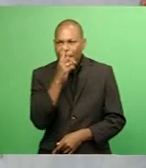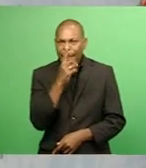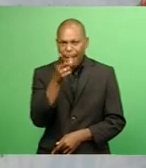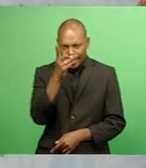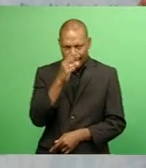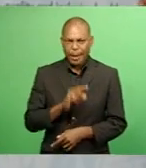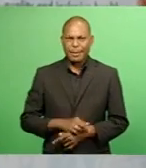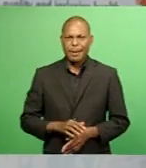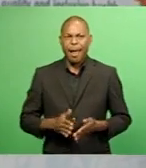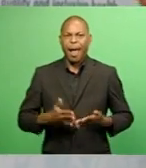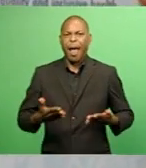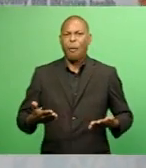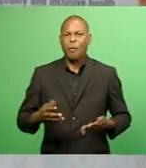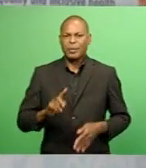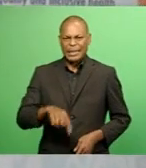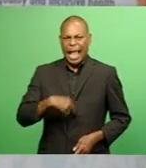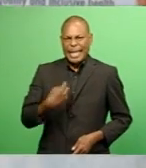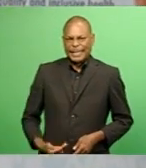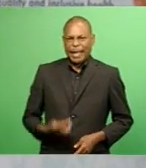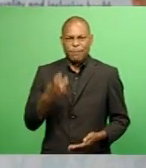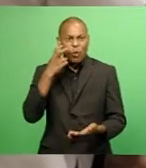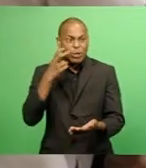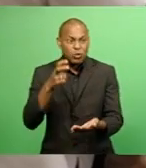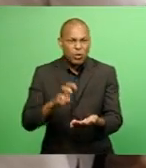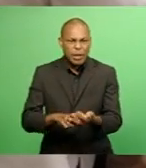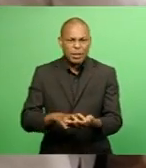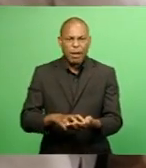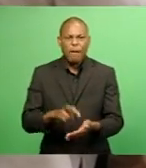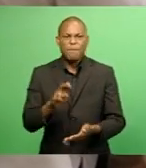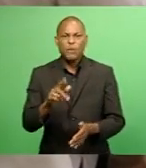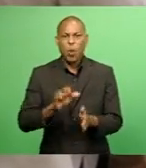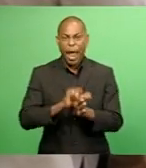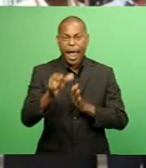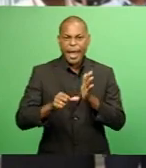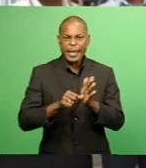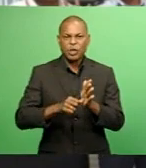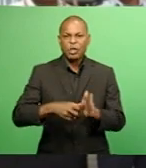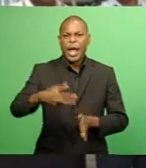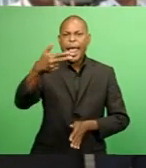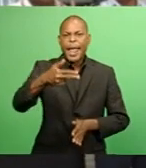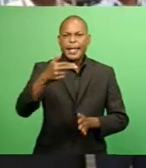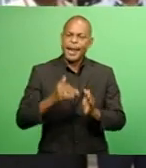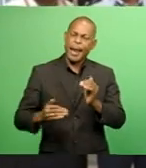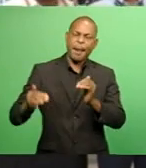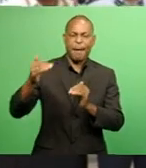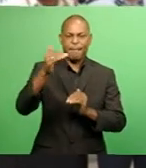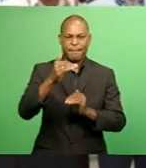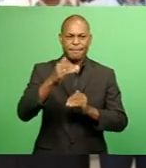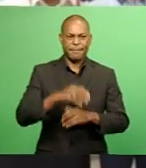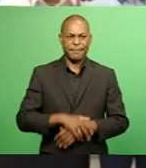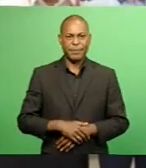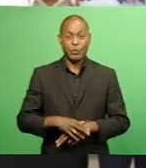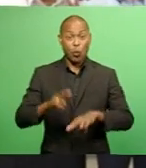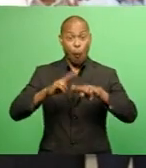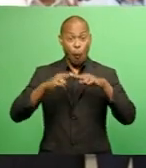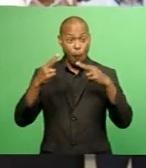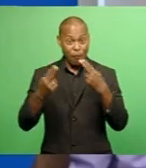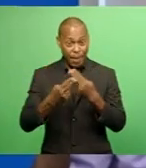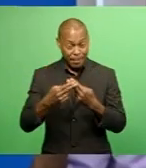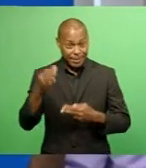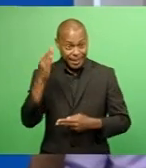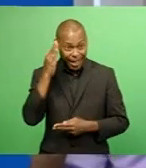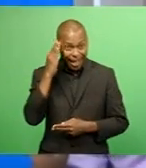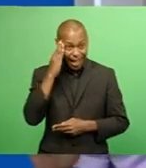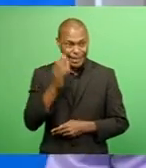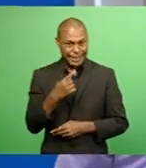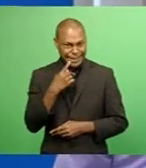through the self-registration, and it is only for adults aged 18 and above. Ministry's Head of Family Health, Dr. Rachel Devi, says